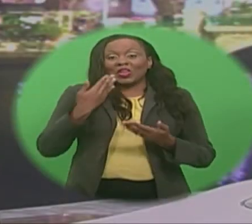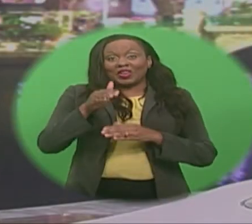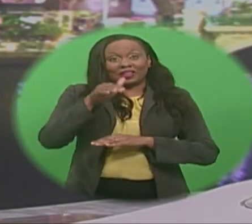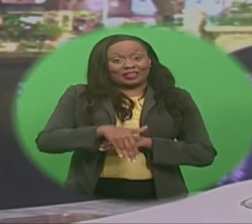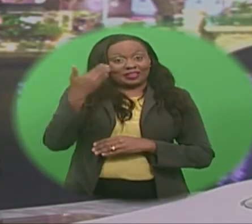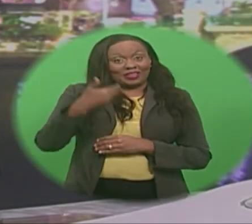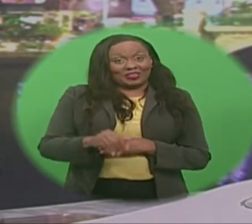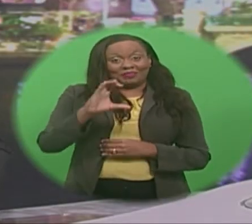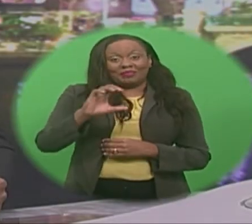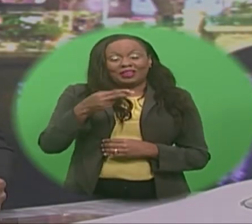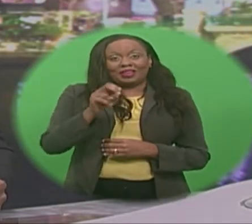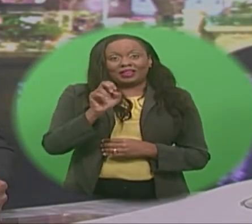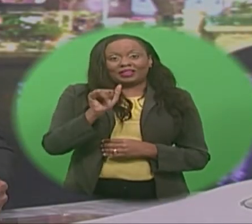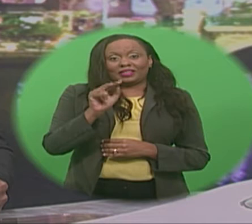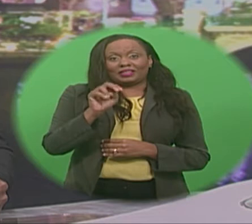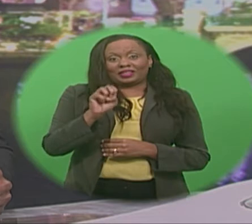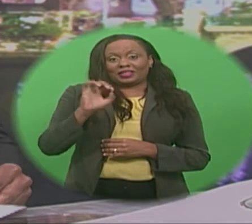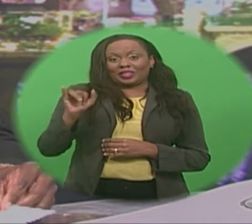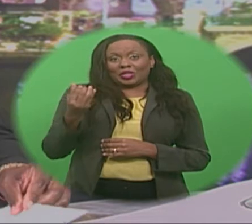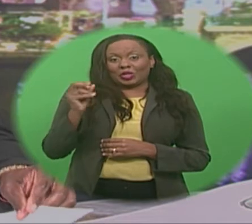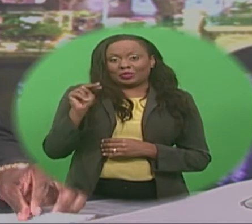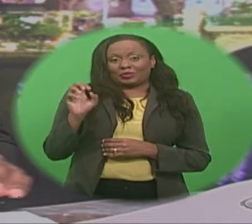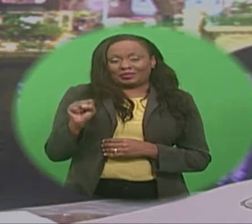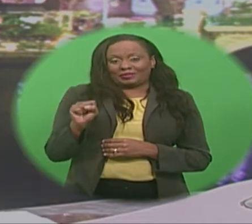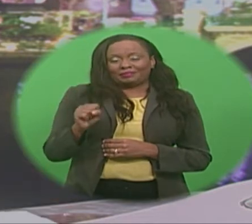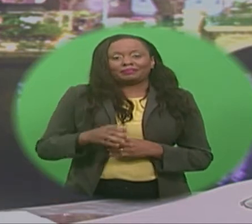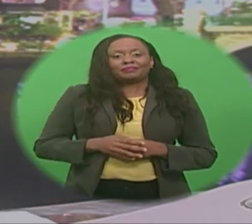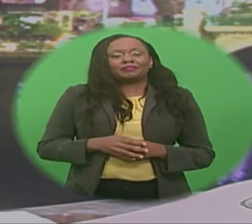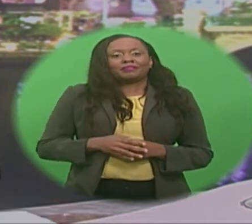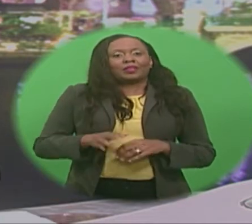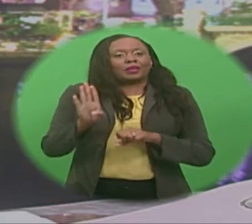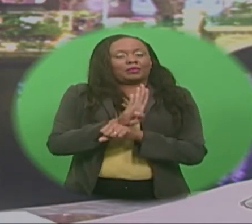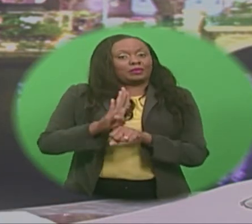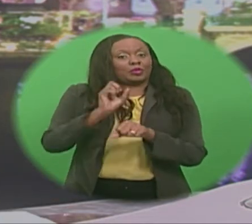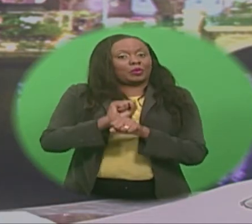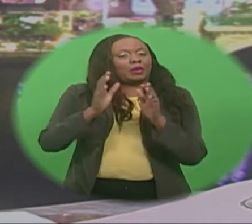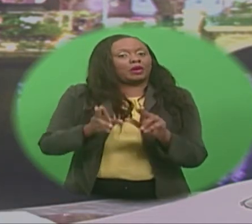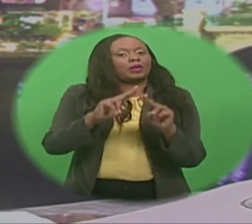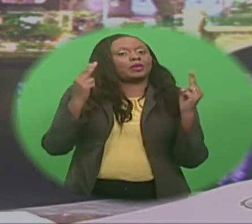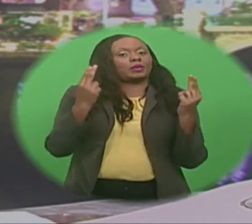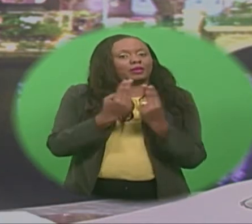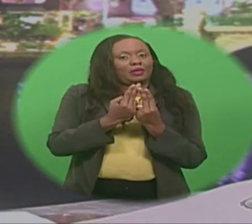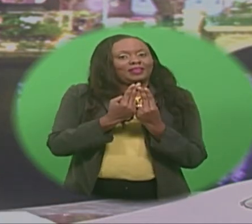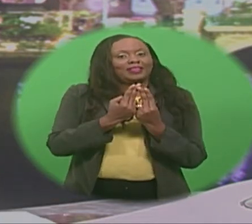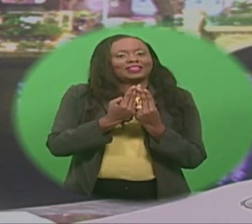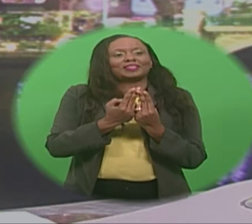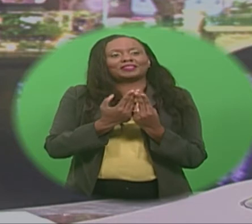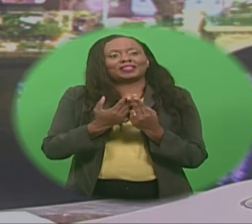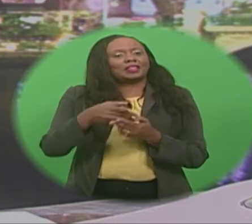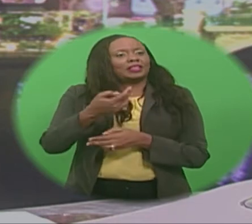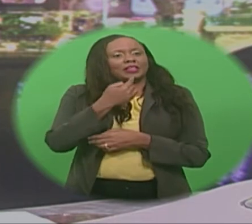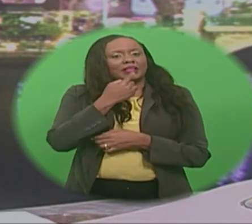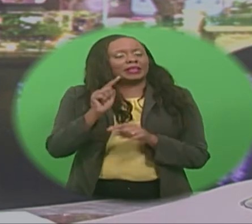Good evening, I'm Shane Jones. Leading the news at 7. The Barbados Workers Union is singing a